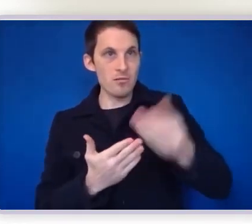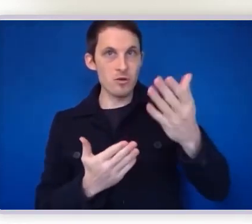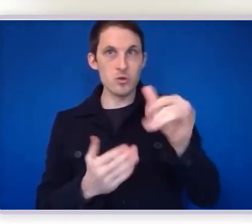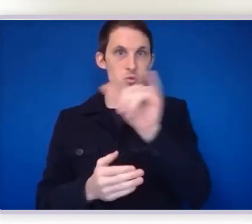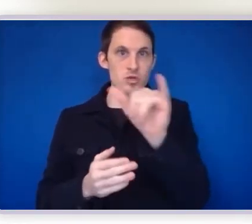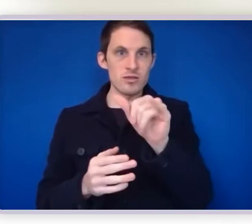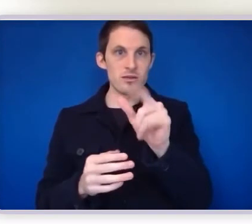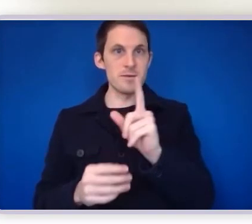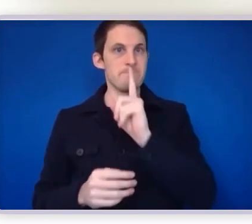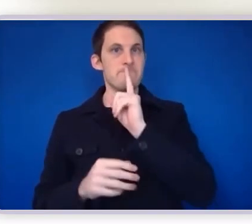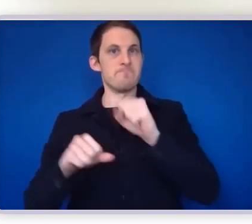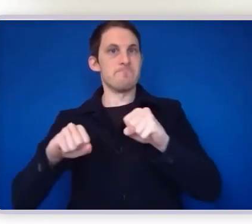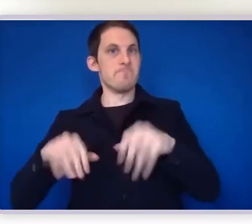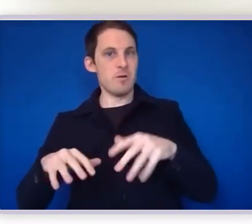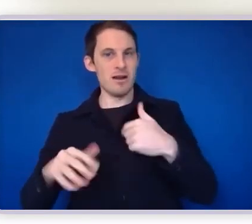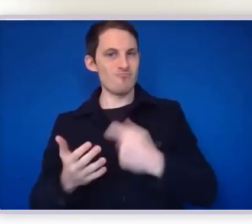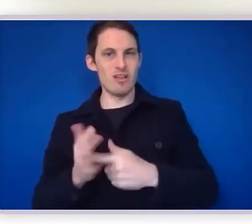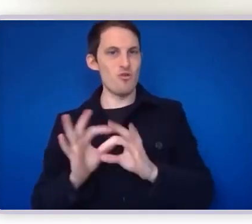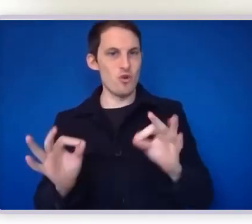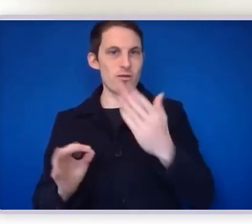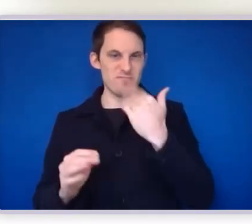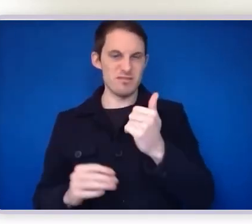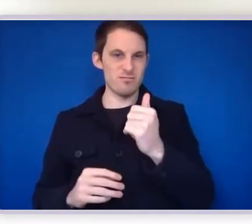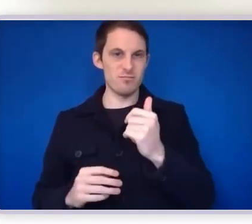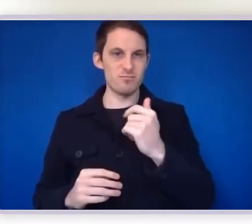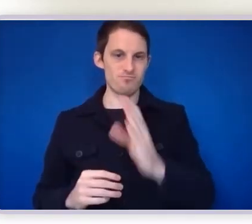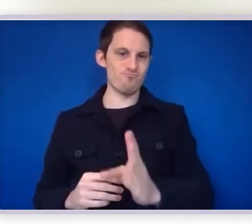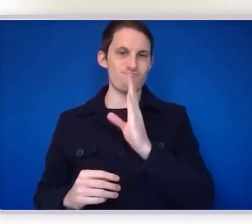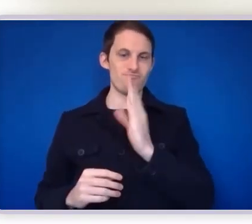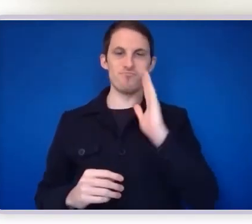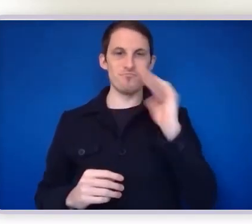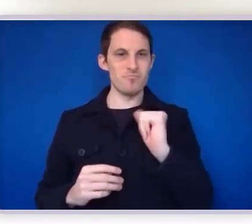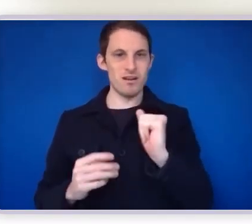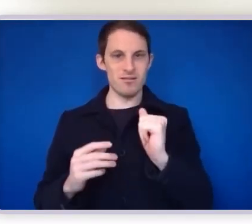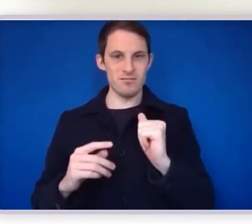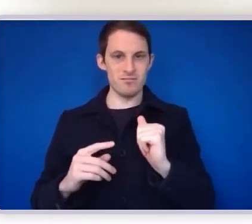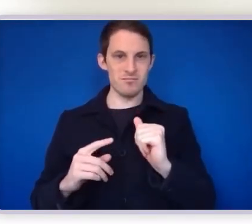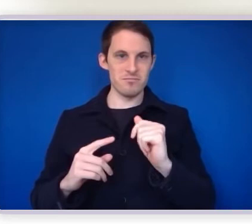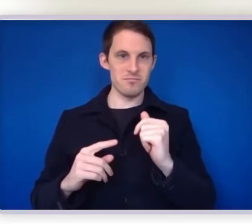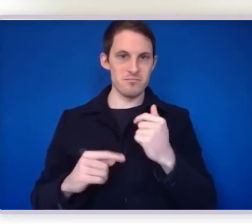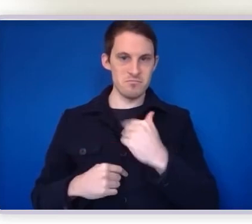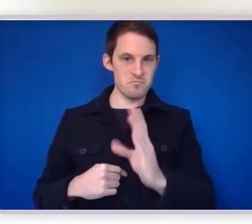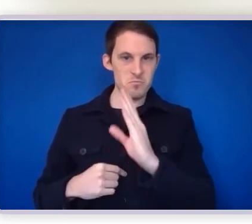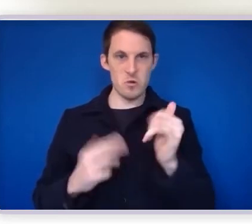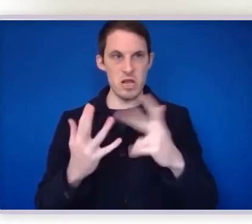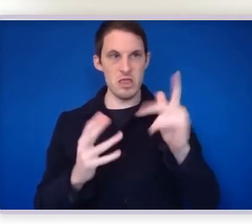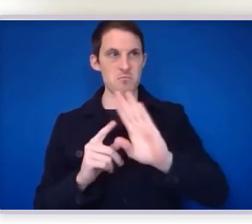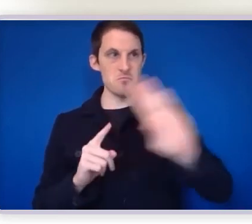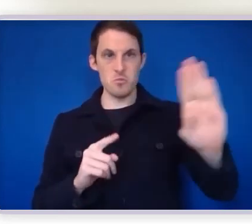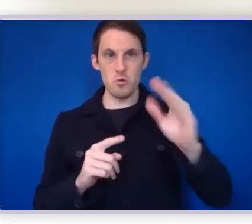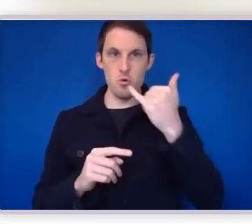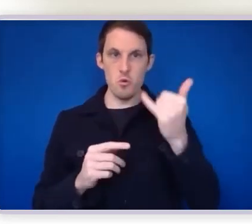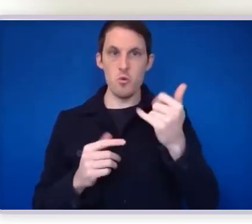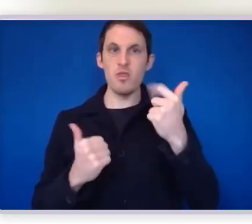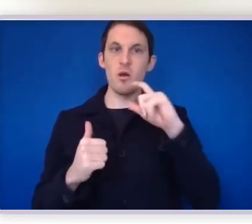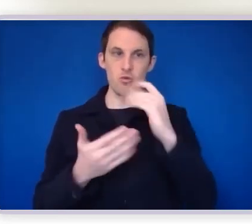complaining at all. And I'd rather they pick up the phone to us or one of our counterparts, and we start progressing the matter,